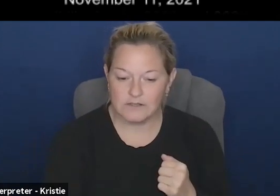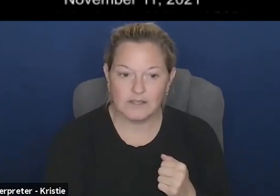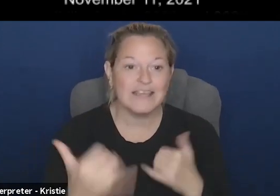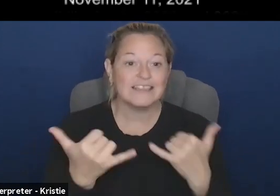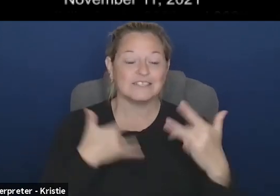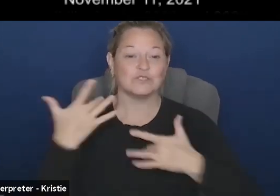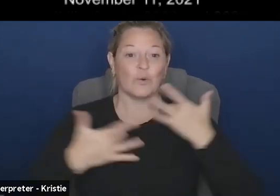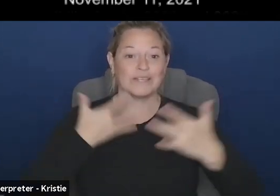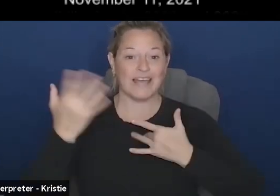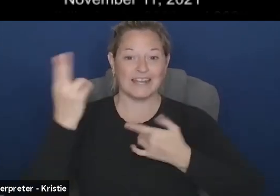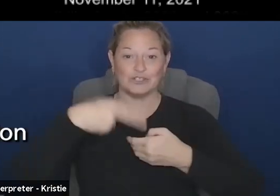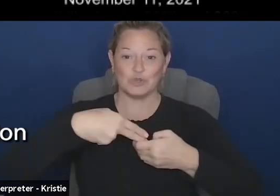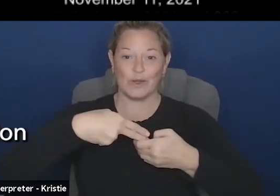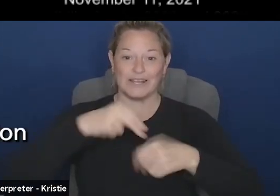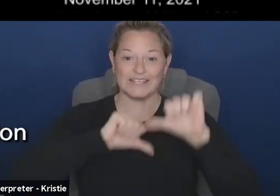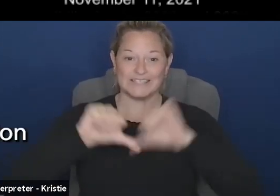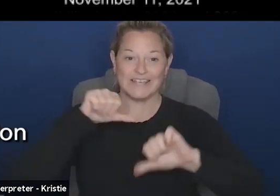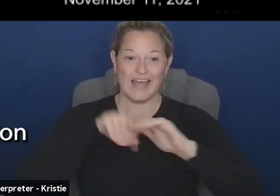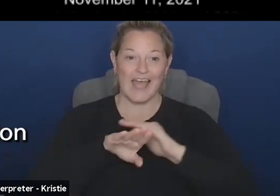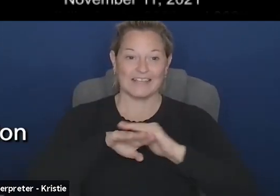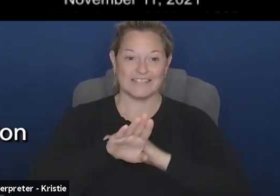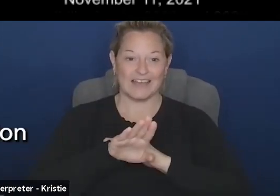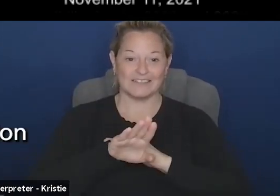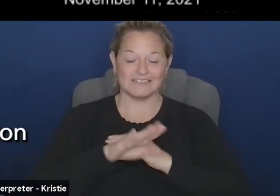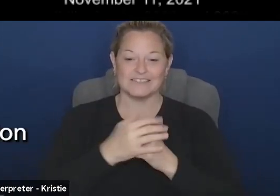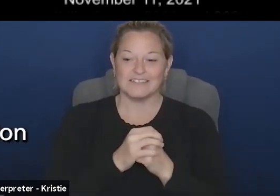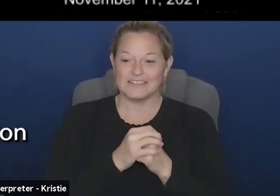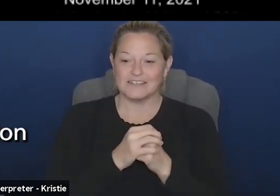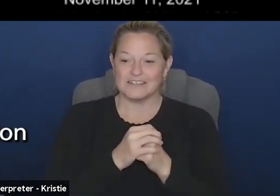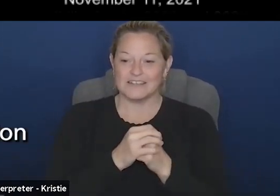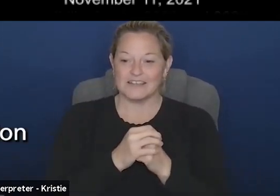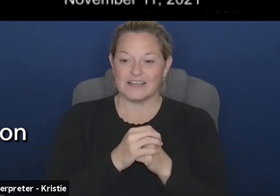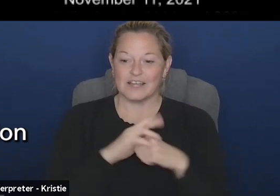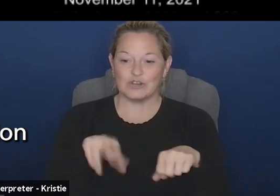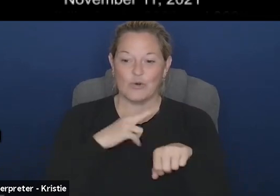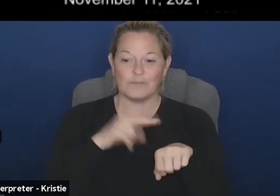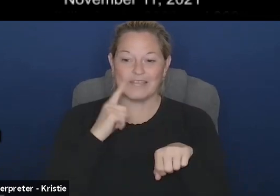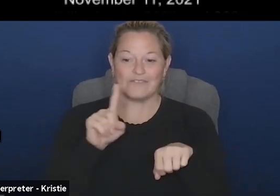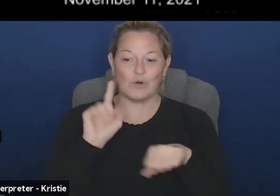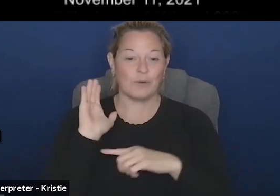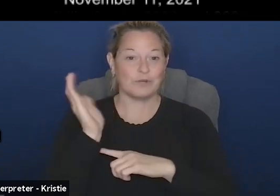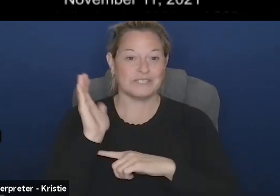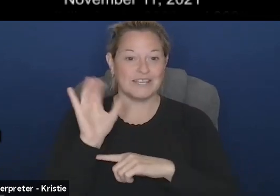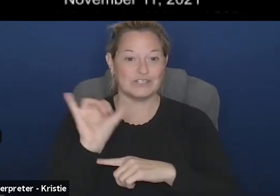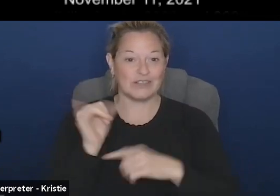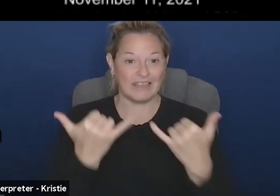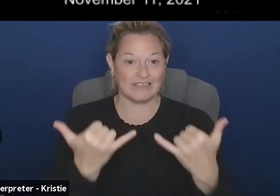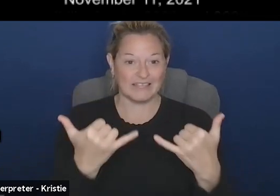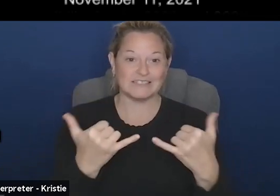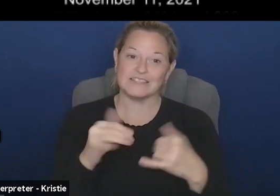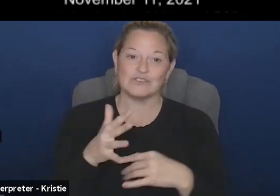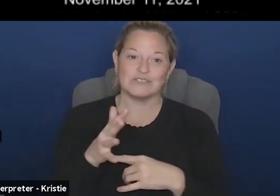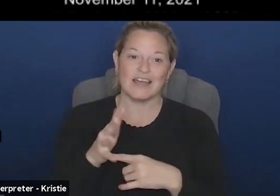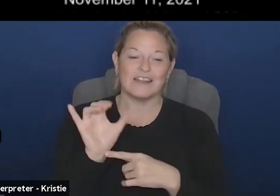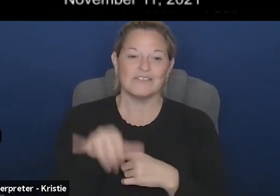to be joining PsyAccess. And, you know, normally for a presentation like this, there's the sort of